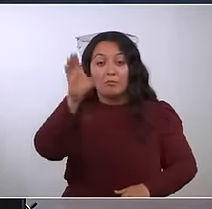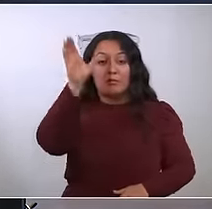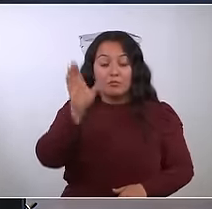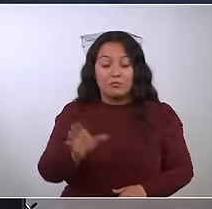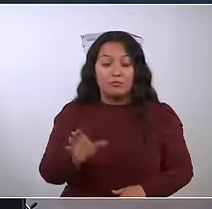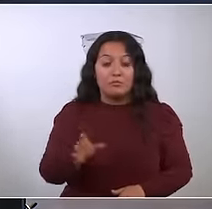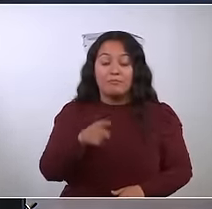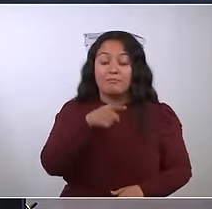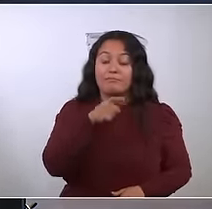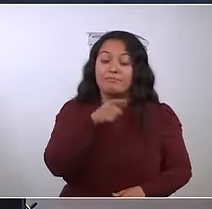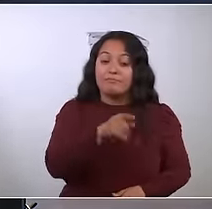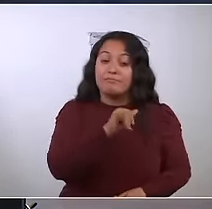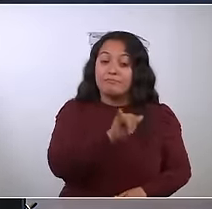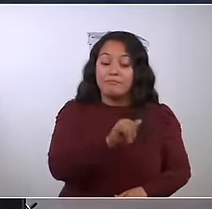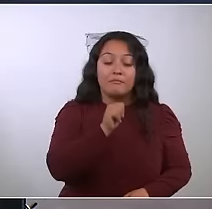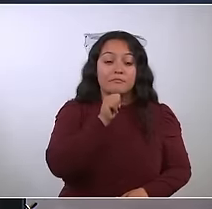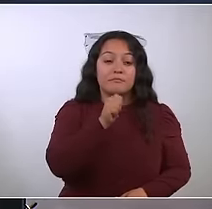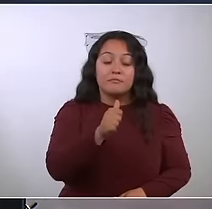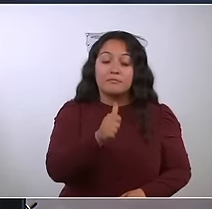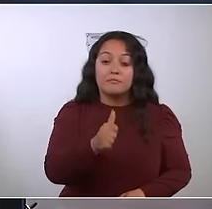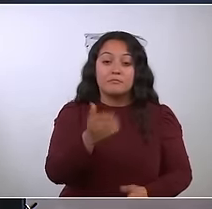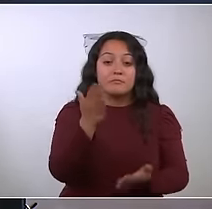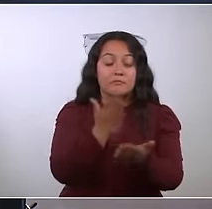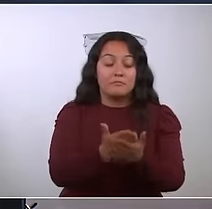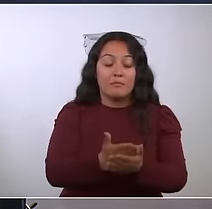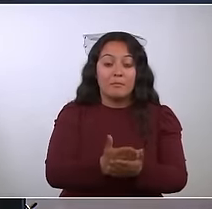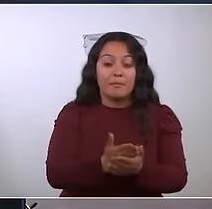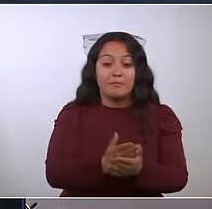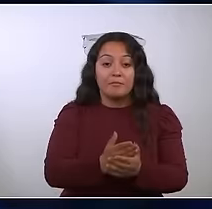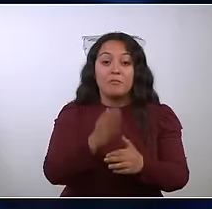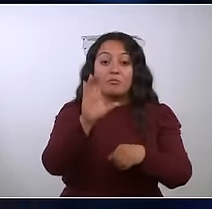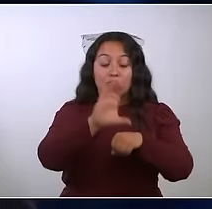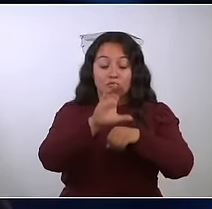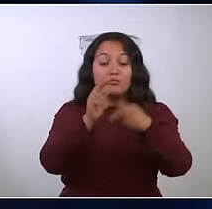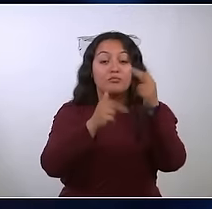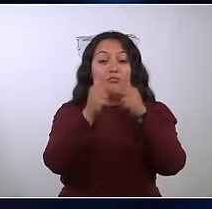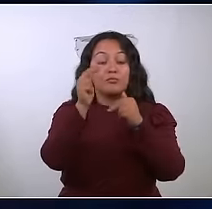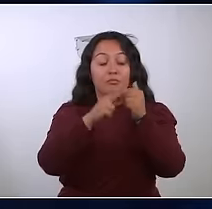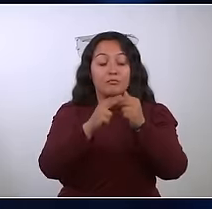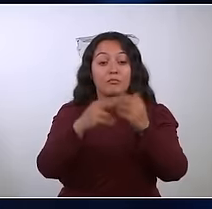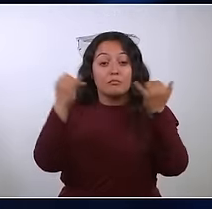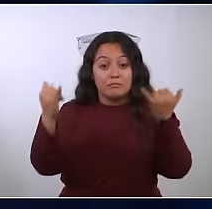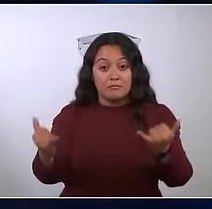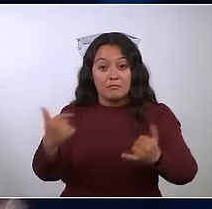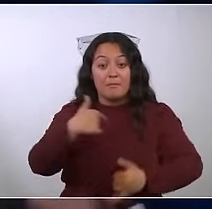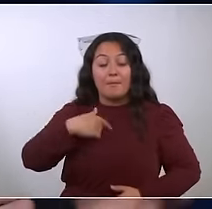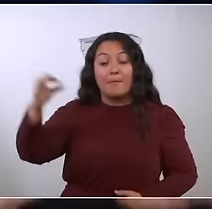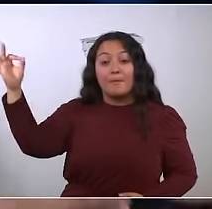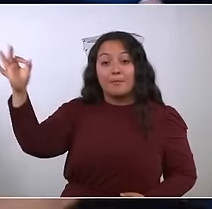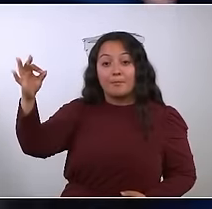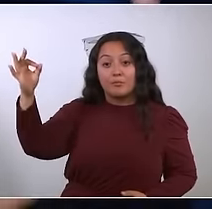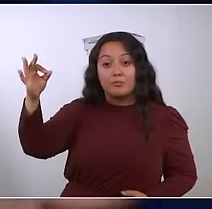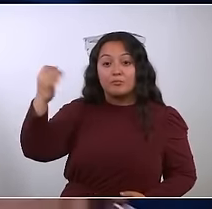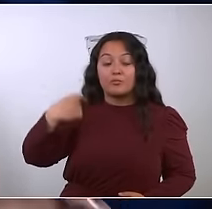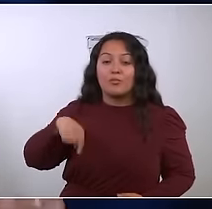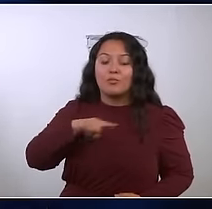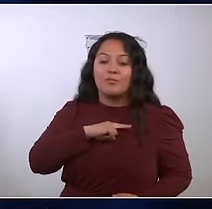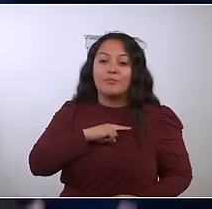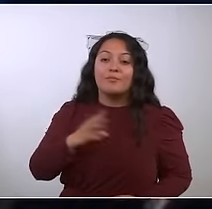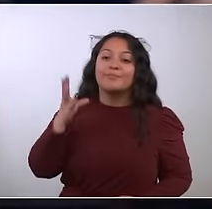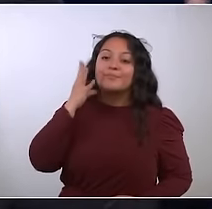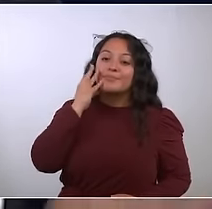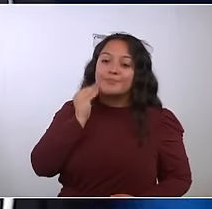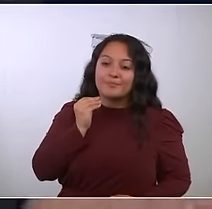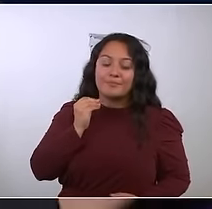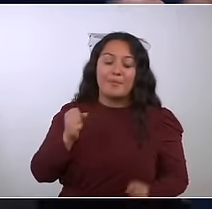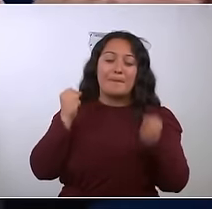No lo detuvo de edificar su iglesia. So I'm preaching to a church today. So estoy predicando una iglesia hoy. In a time when we're seeing a lot